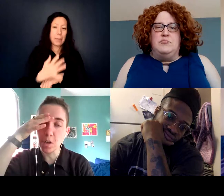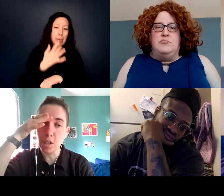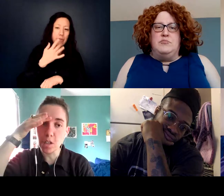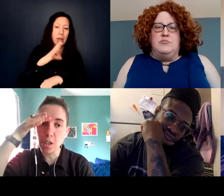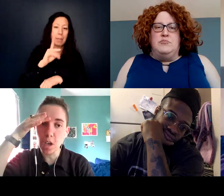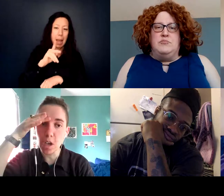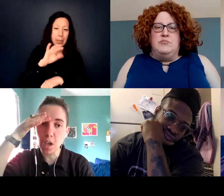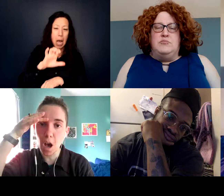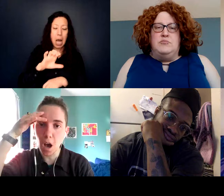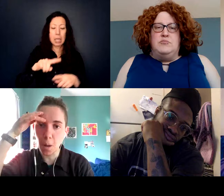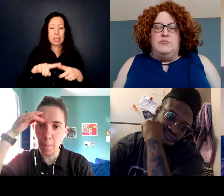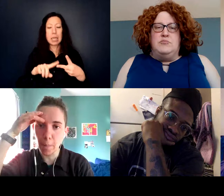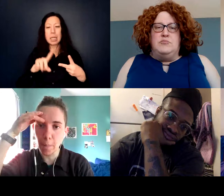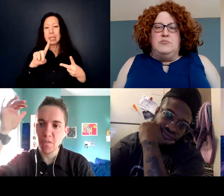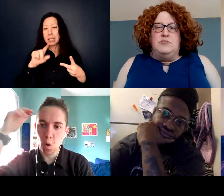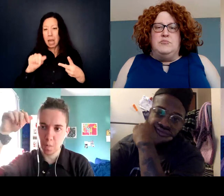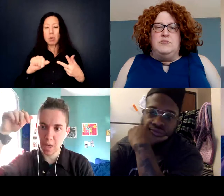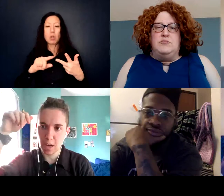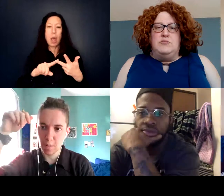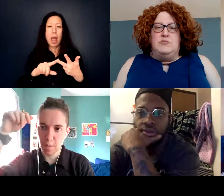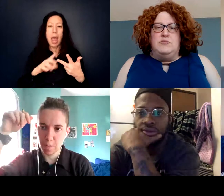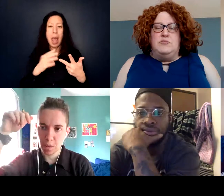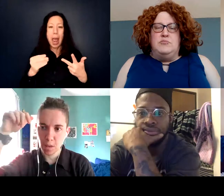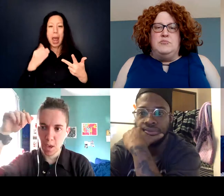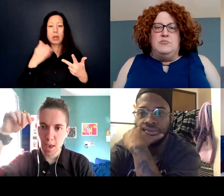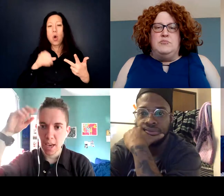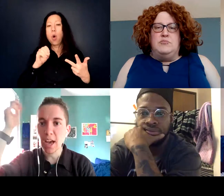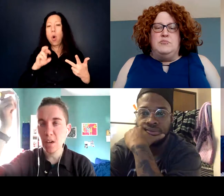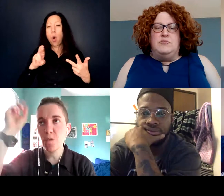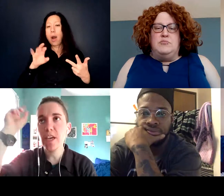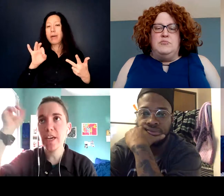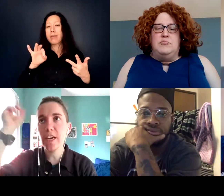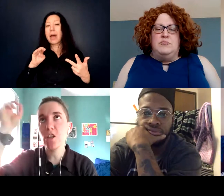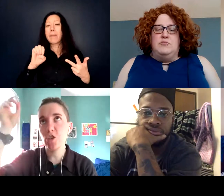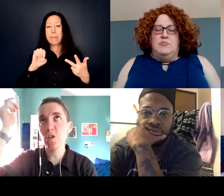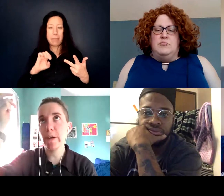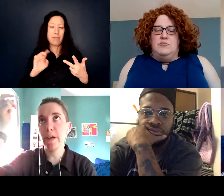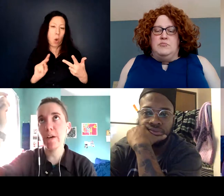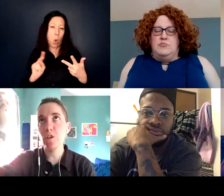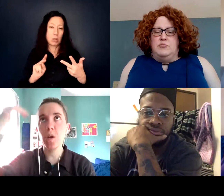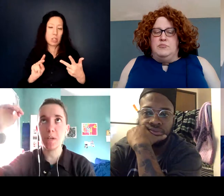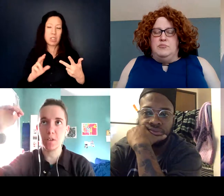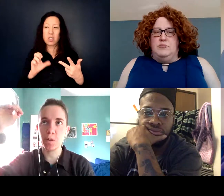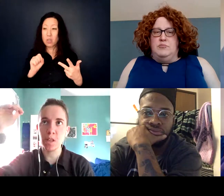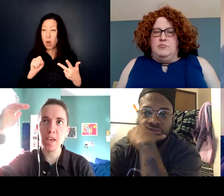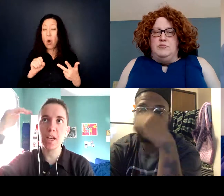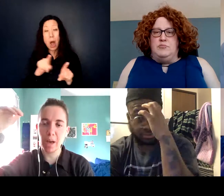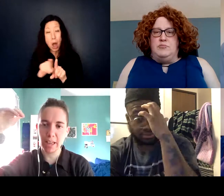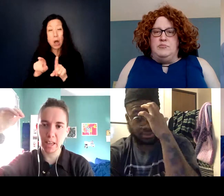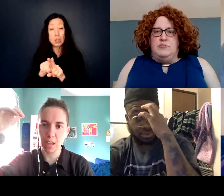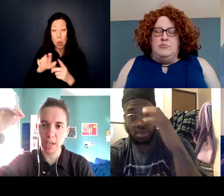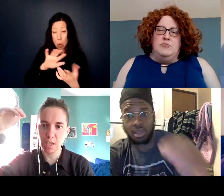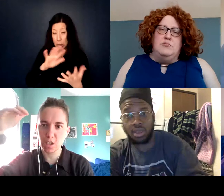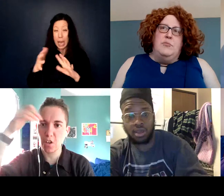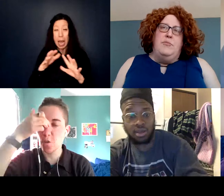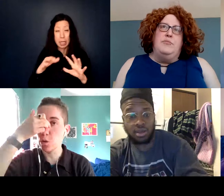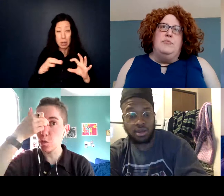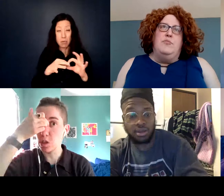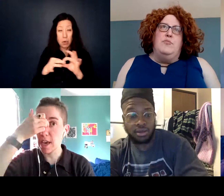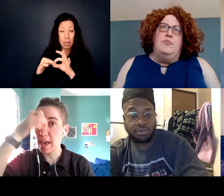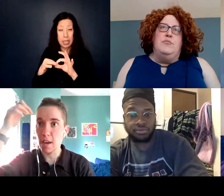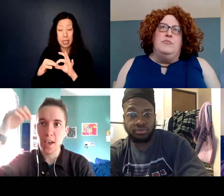or femme folks, and have also been kind of related to the question about a counterpart, but differently, compiling a